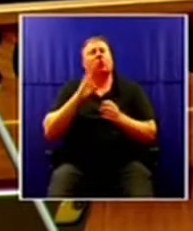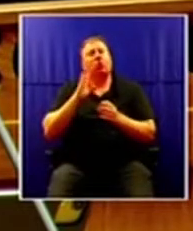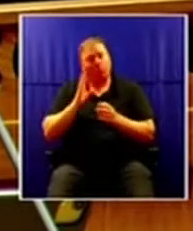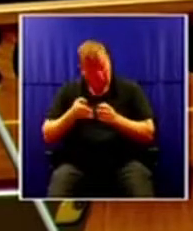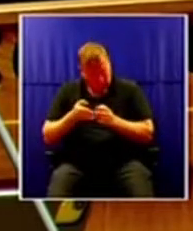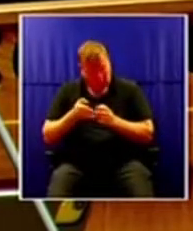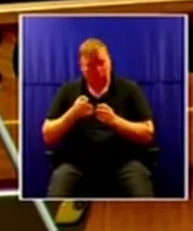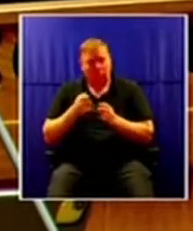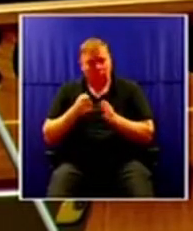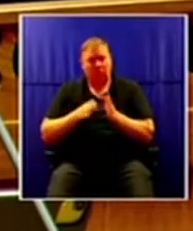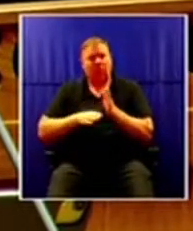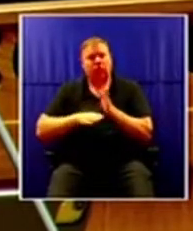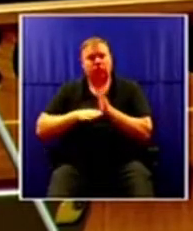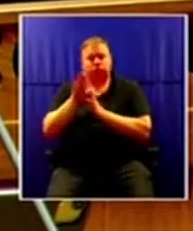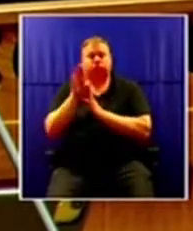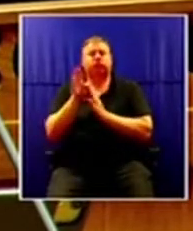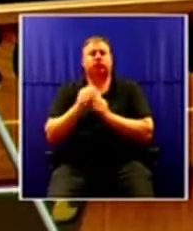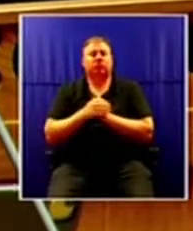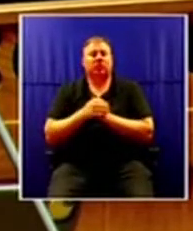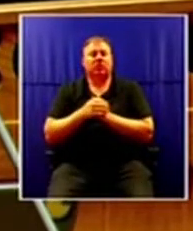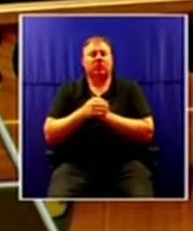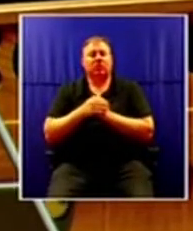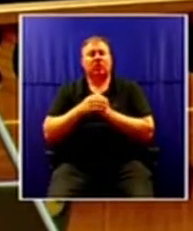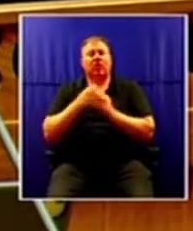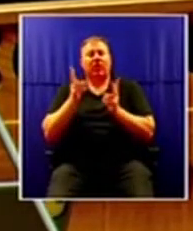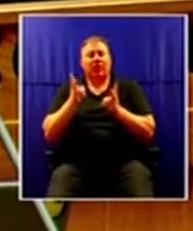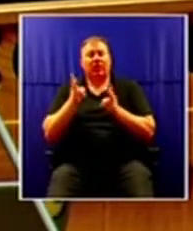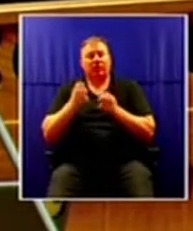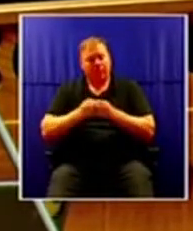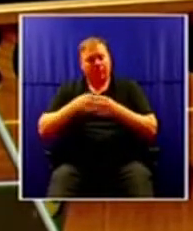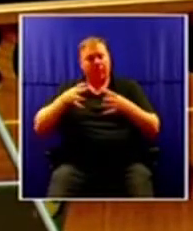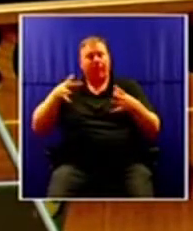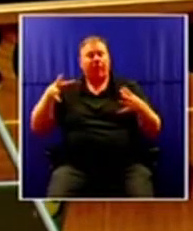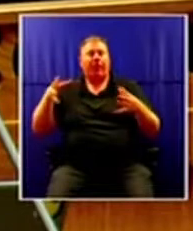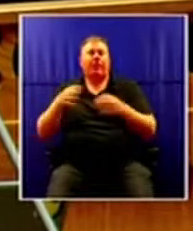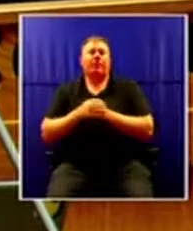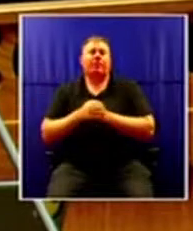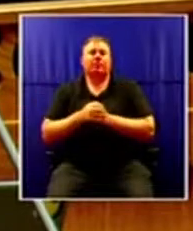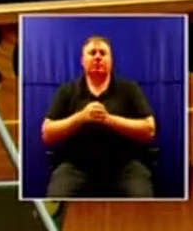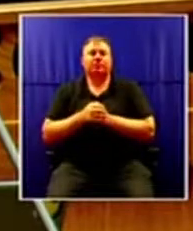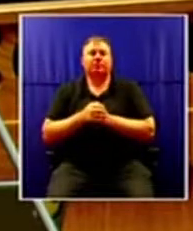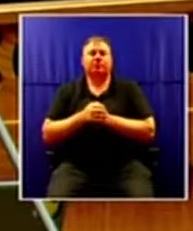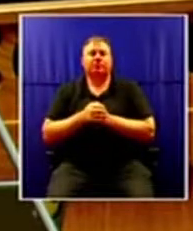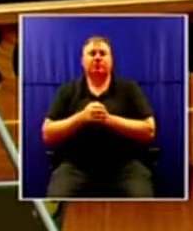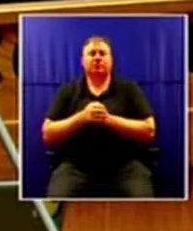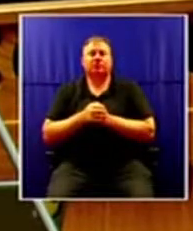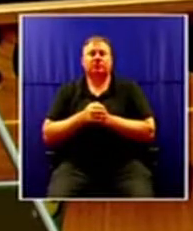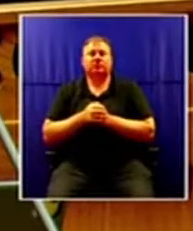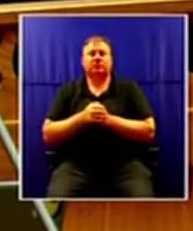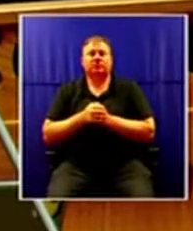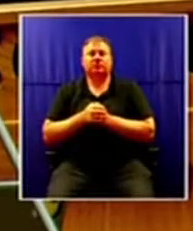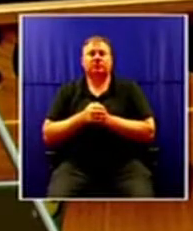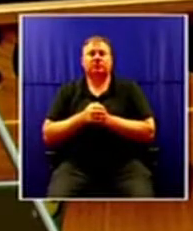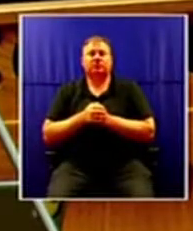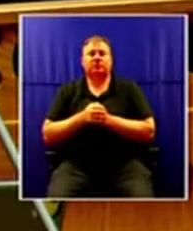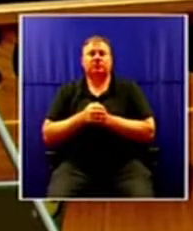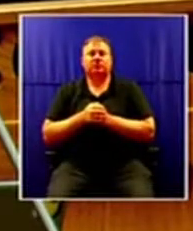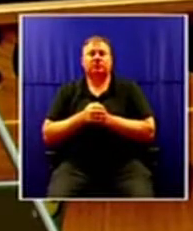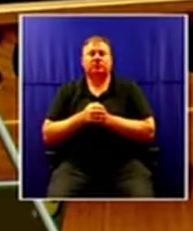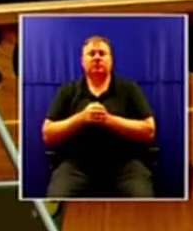it will revive, and it will grow again. among our most valuable natural